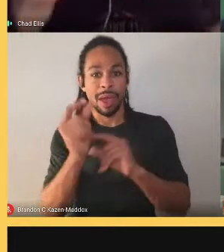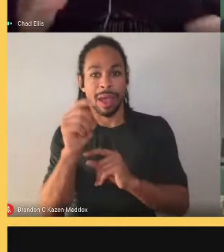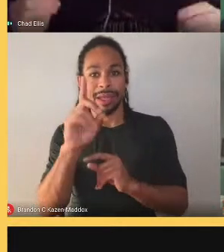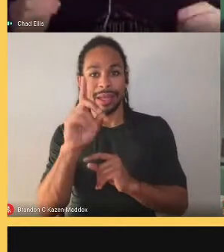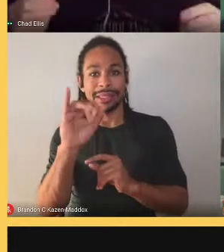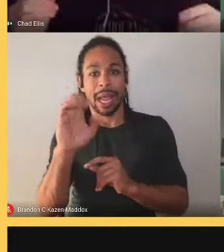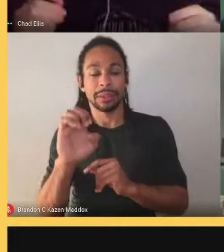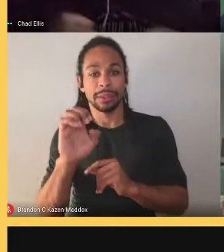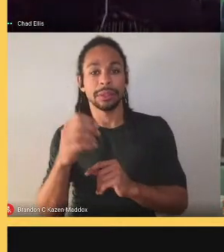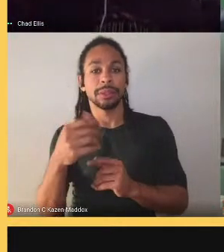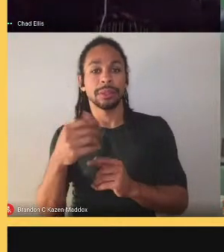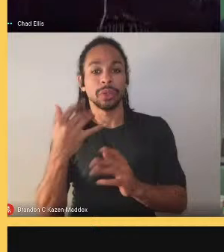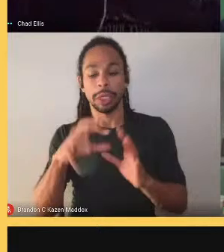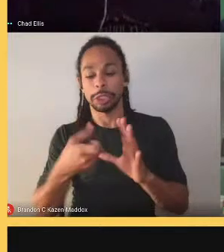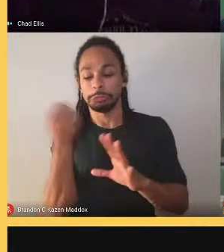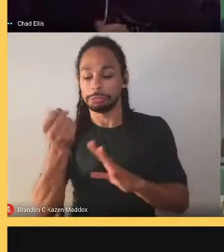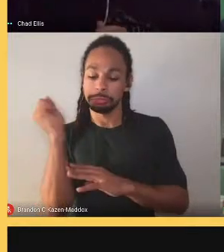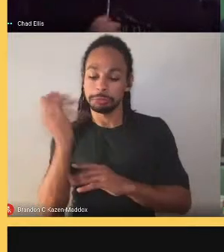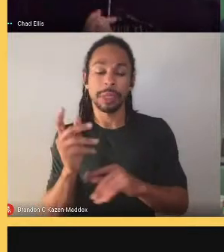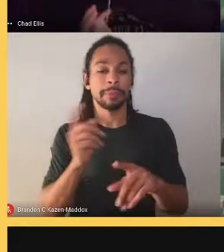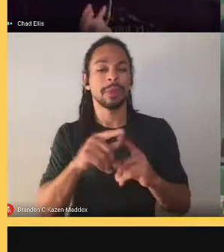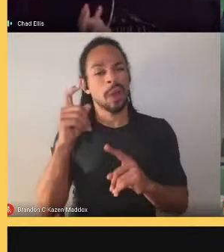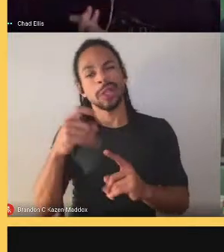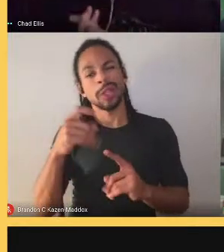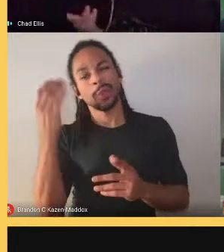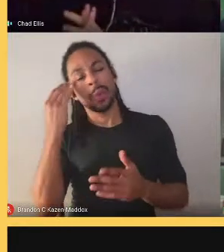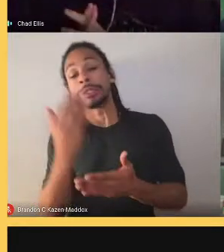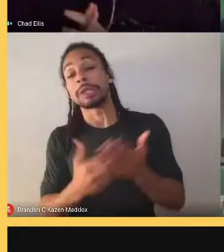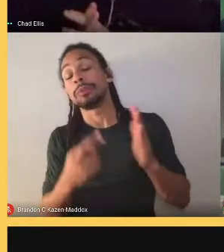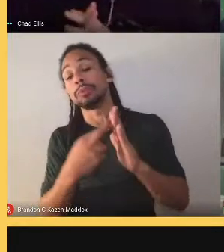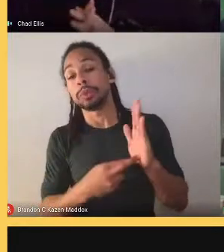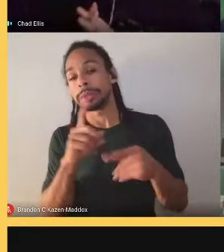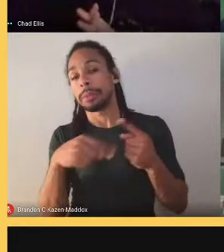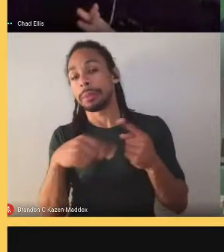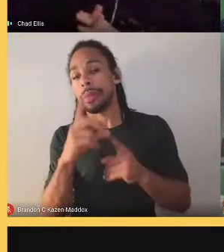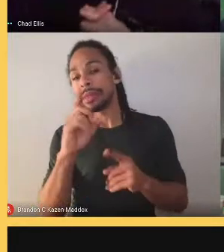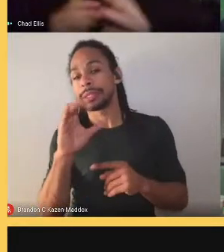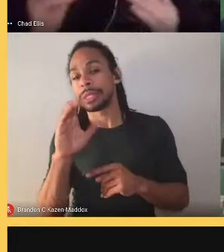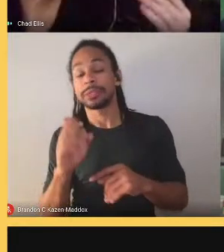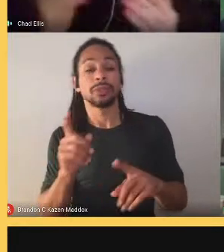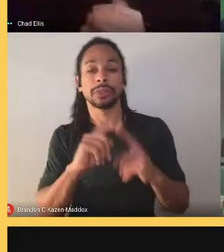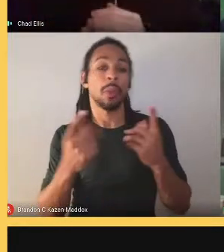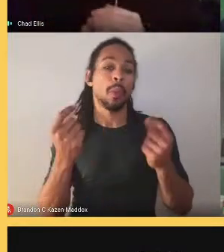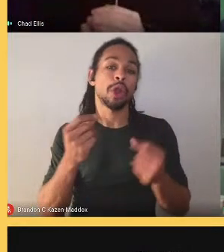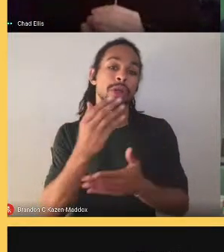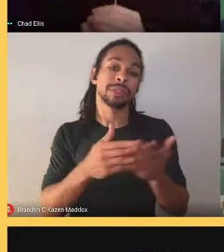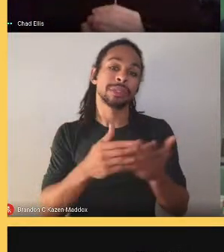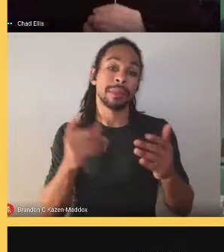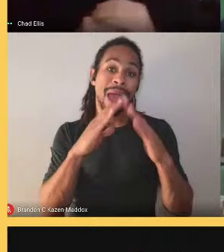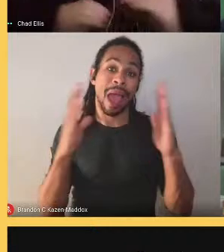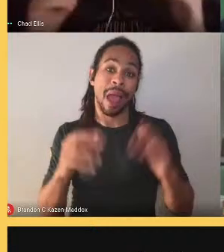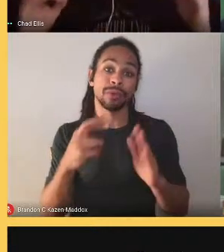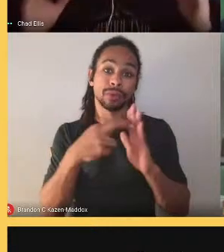from and whatnot. What are house rules that you had going in that you knew, okay, we're gonna do this for the sake